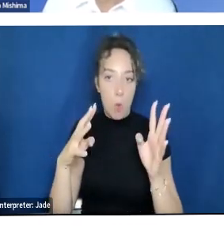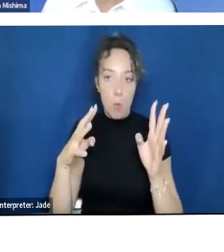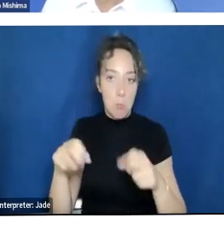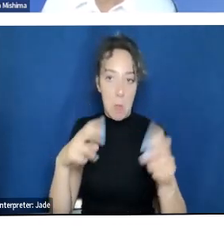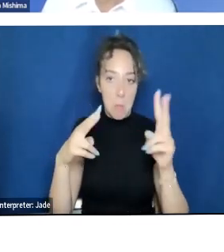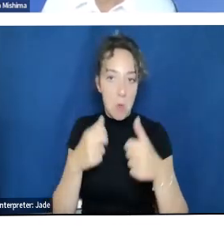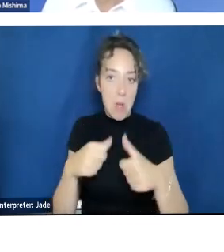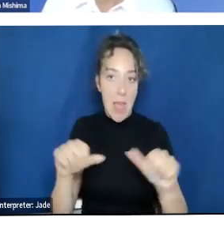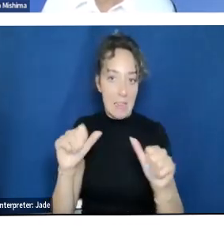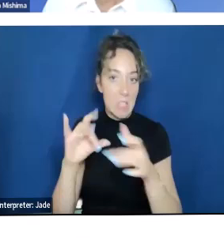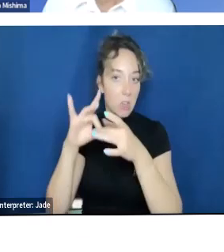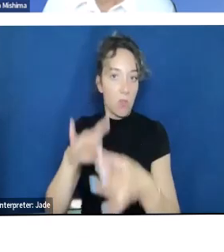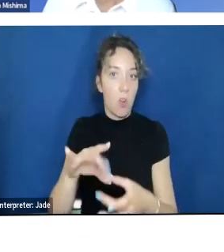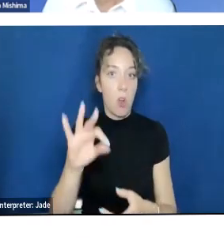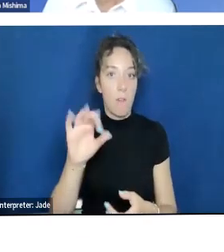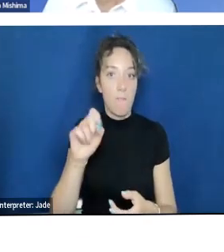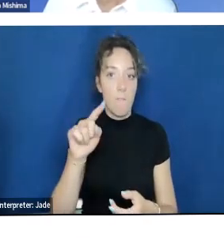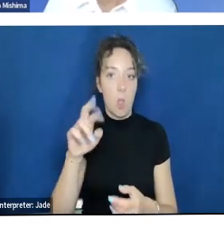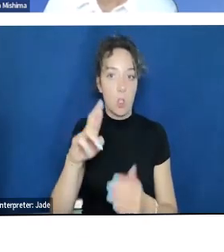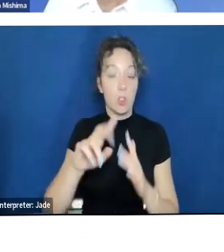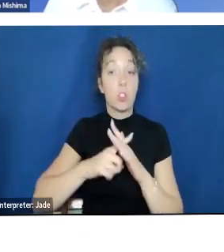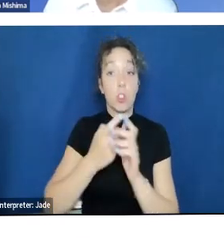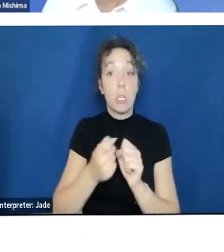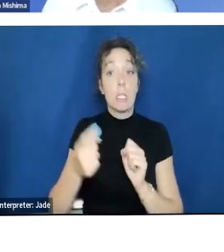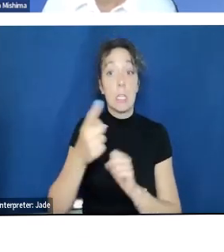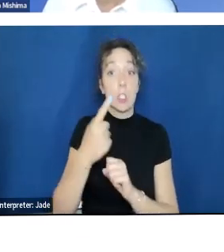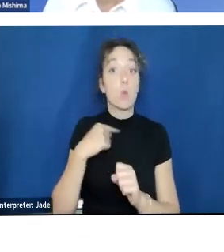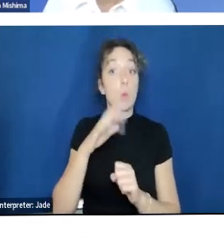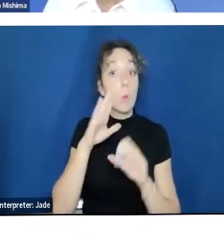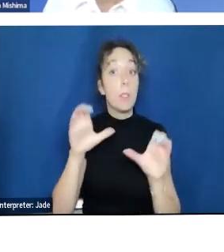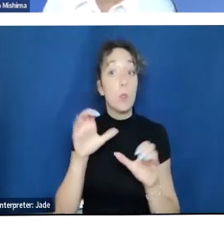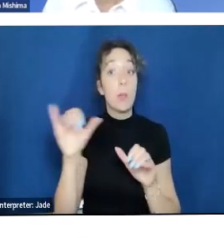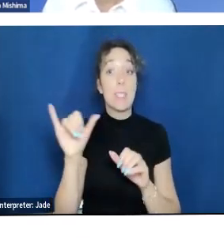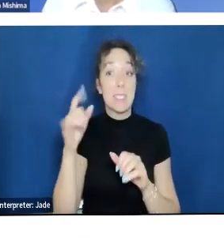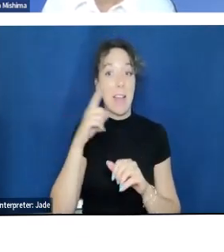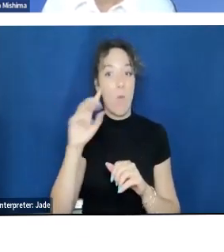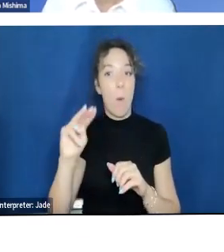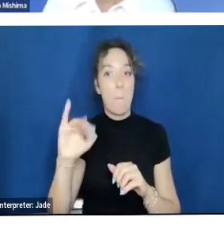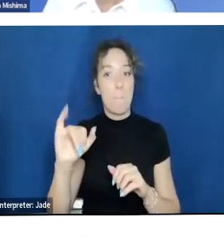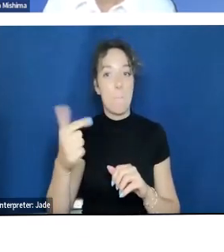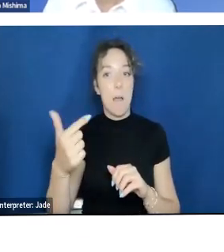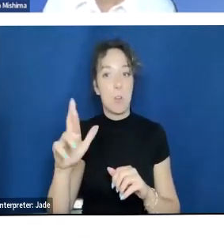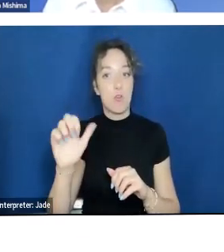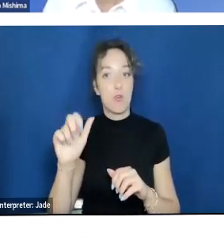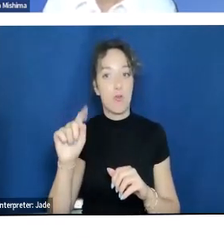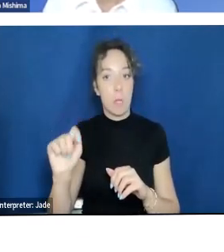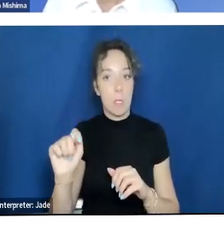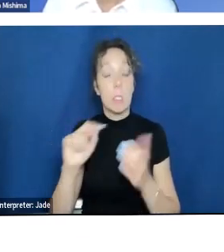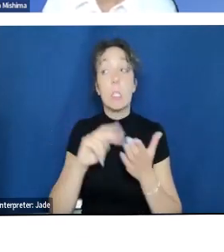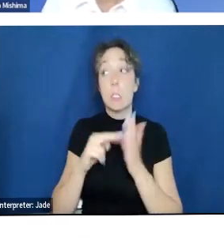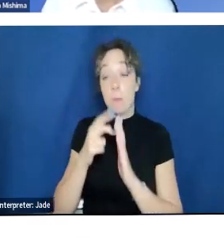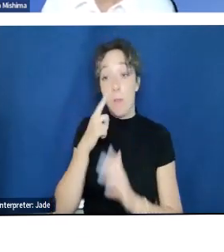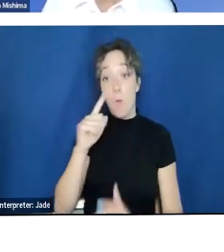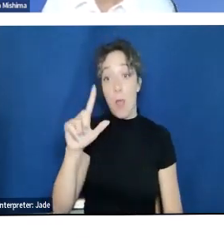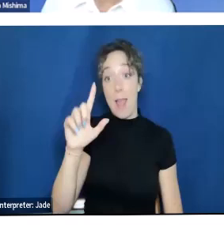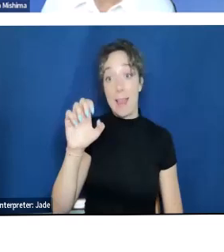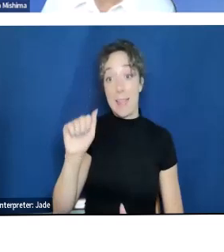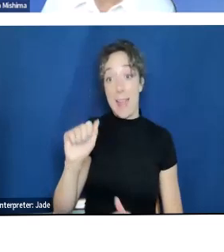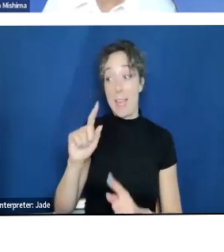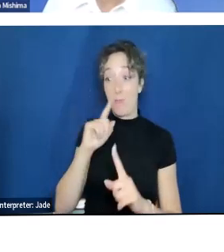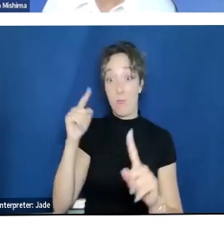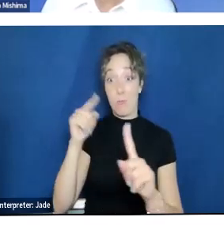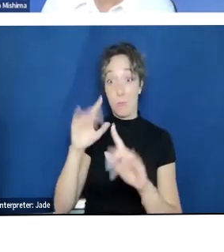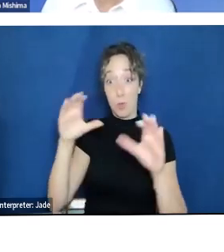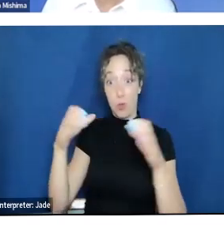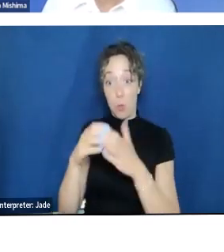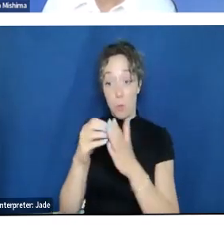starting next year, we will be doing the same for migrant. So really for LEAs, the main group of students that you have